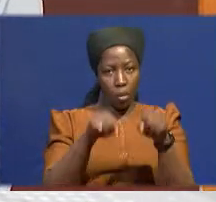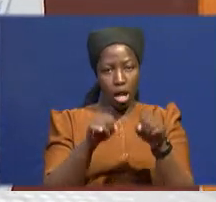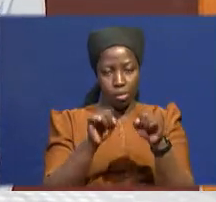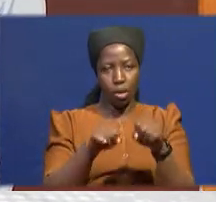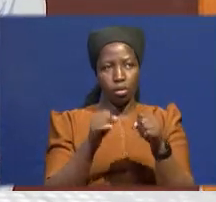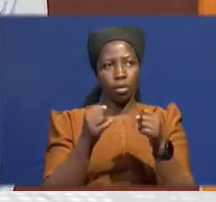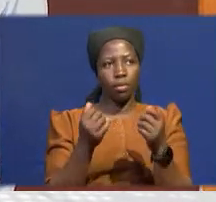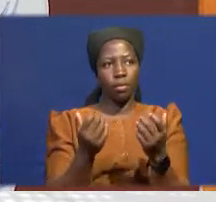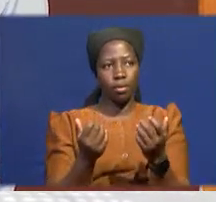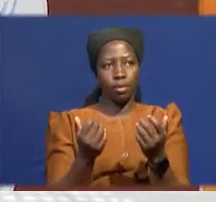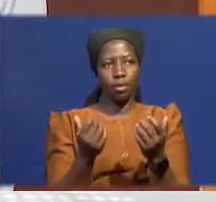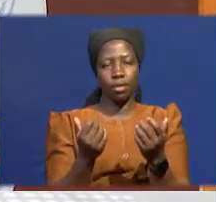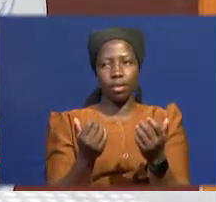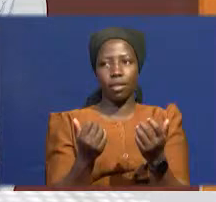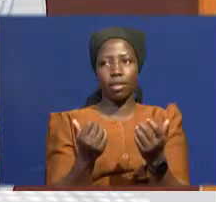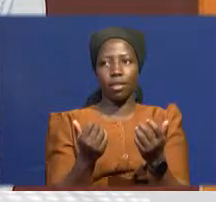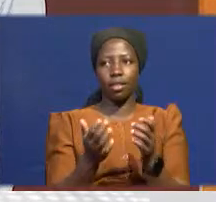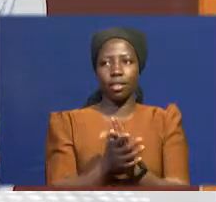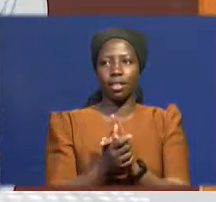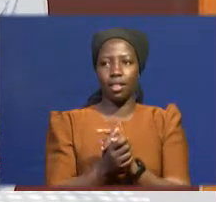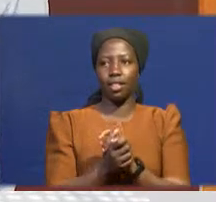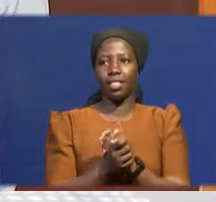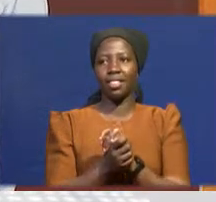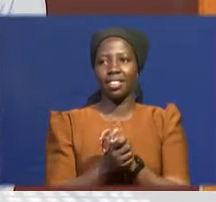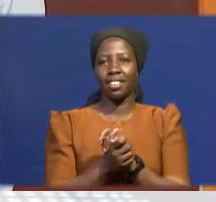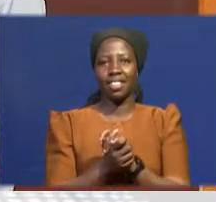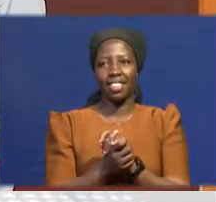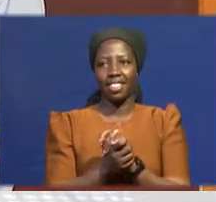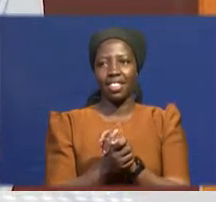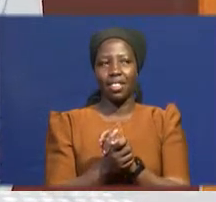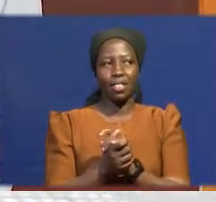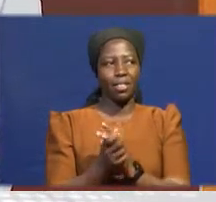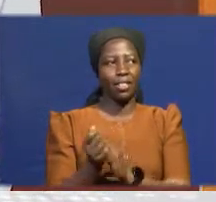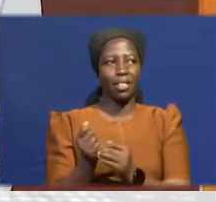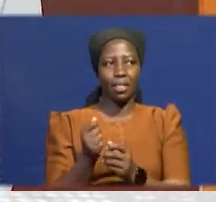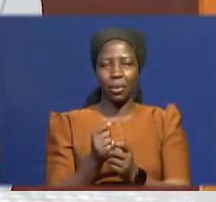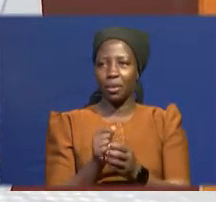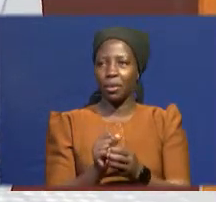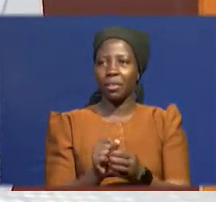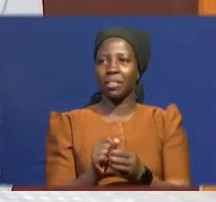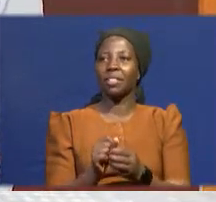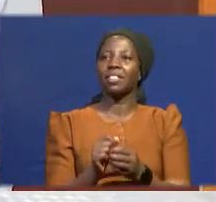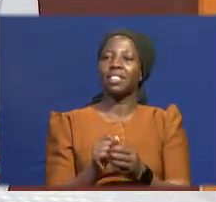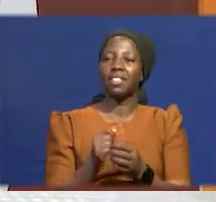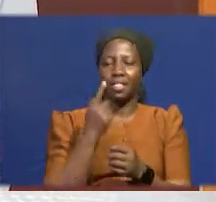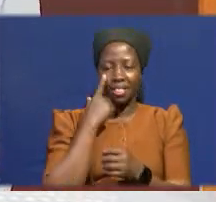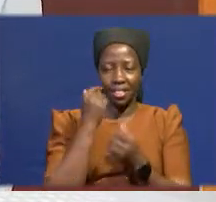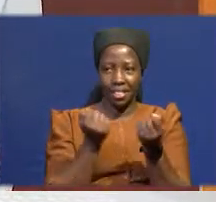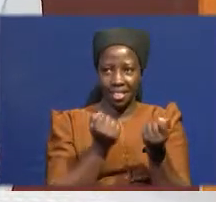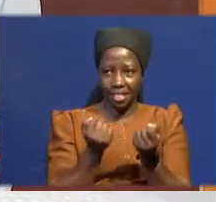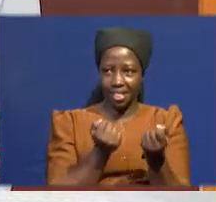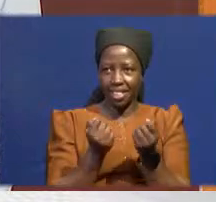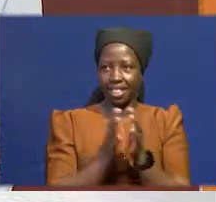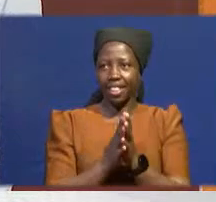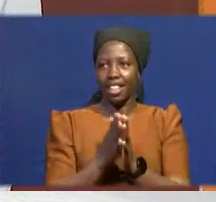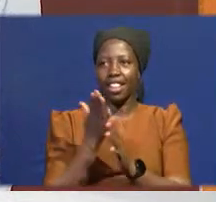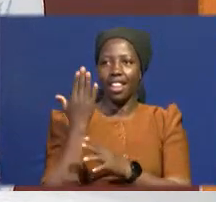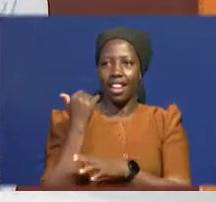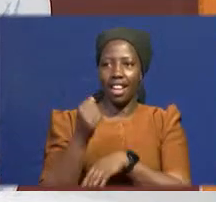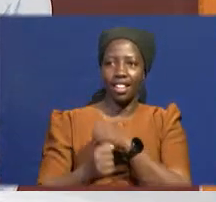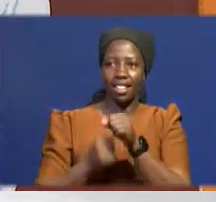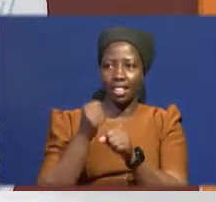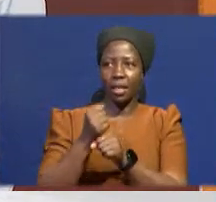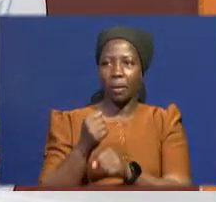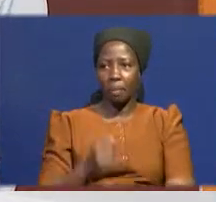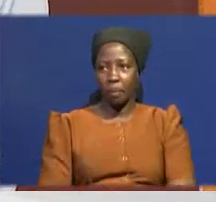Lollia. Happens on Wednesday for the Shakedown stage. You get to see the cars. Katsuta rolled there last year, so that was